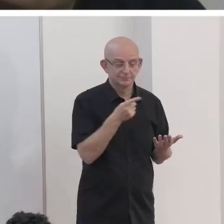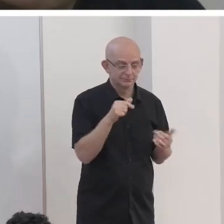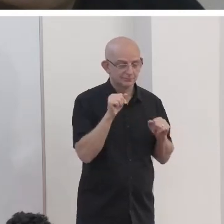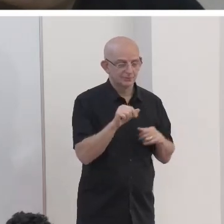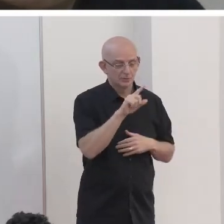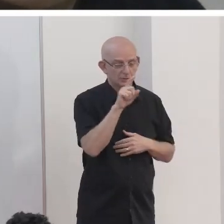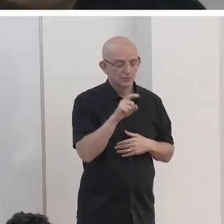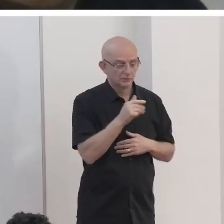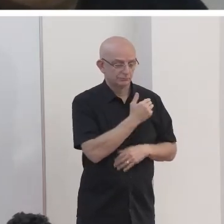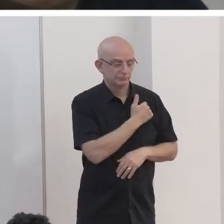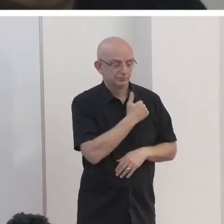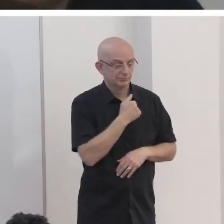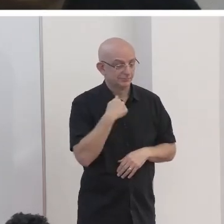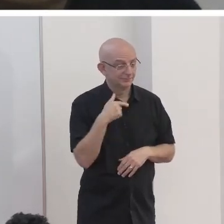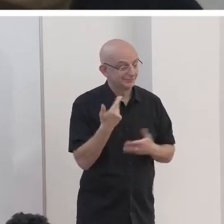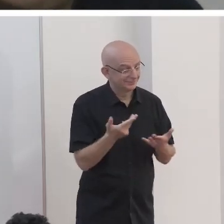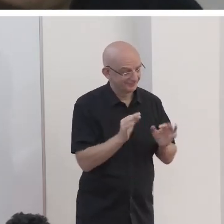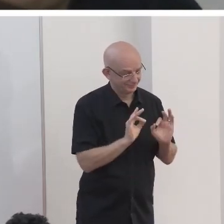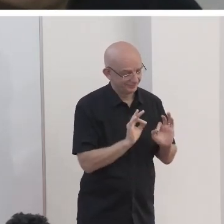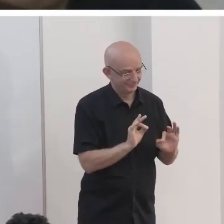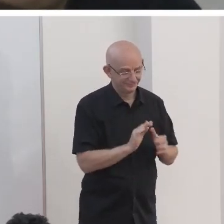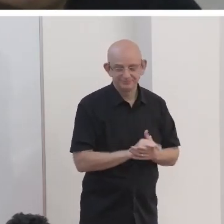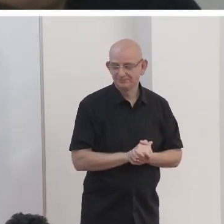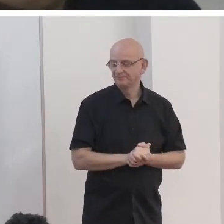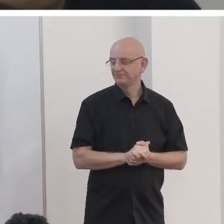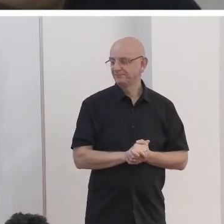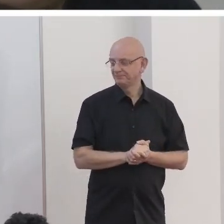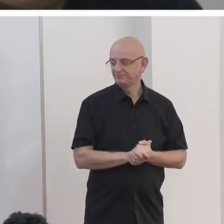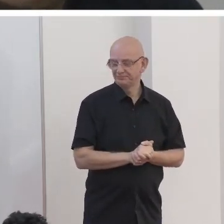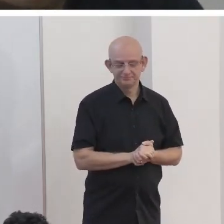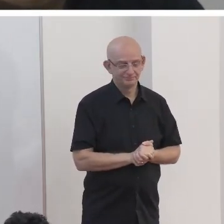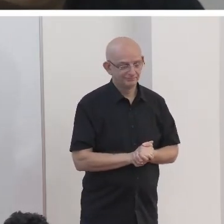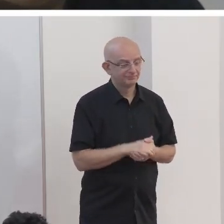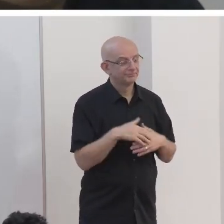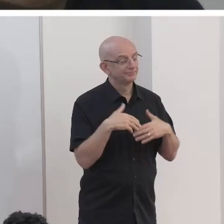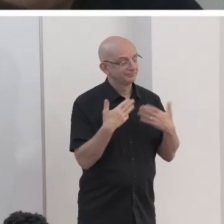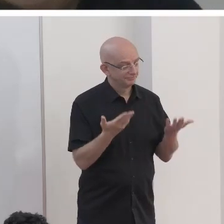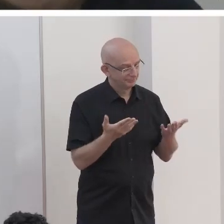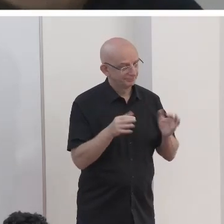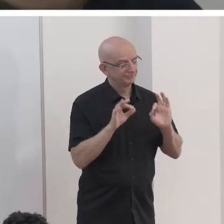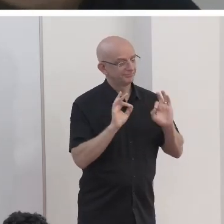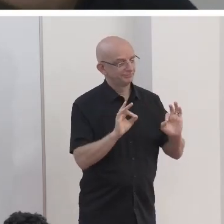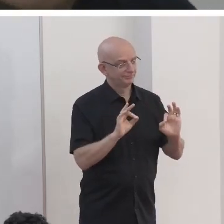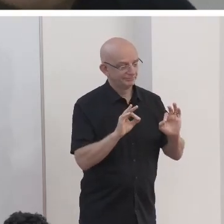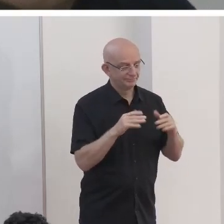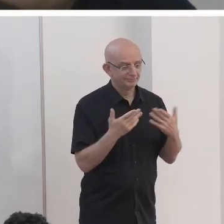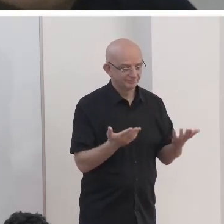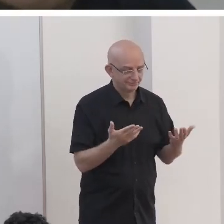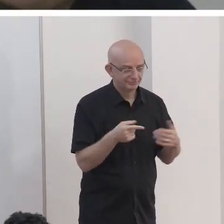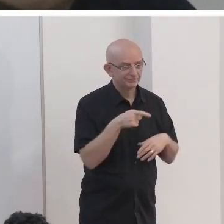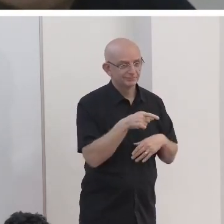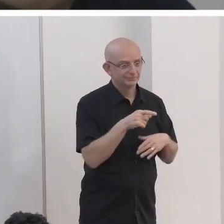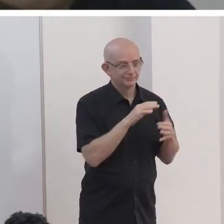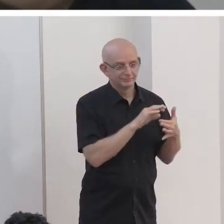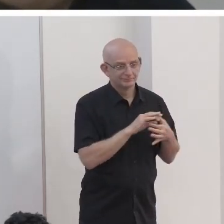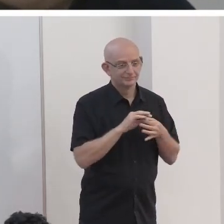Okay, so it was also about access to justice. That word means woman with disability. I was trying to